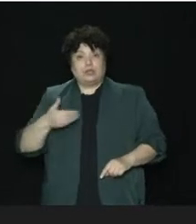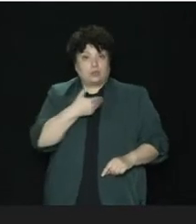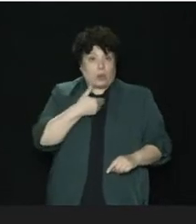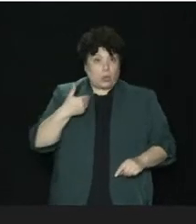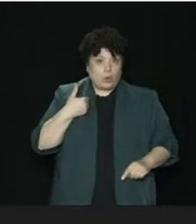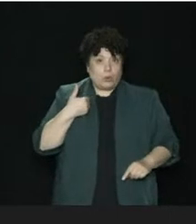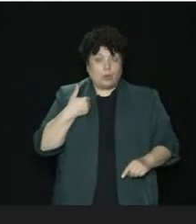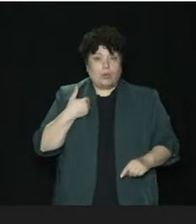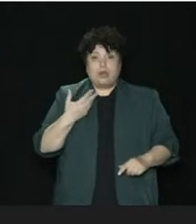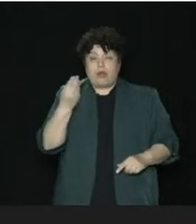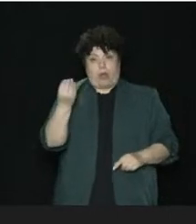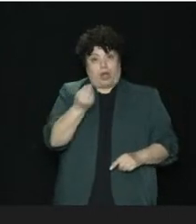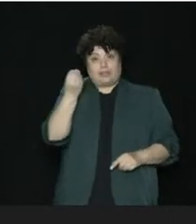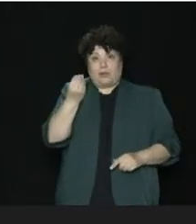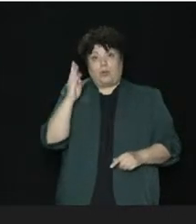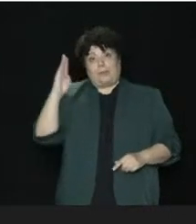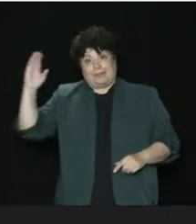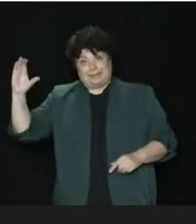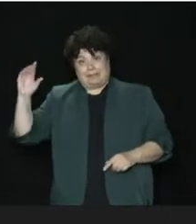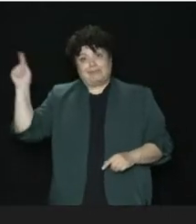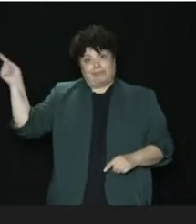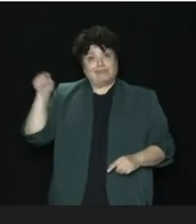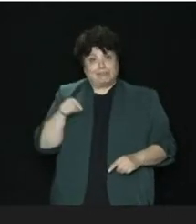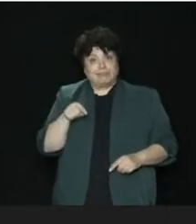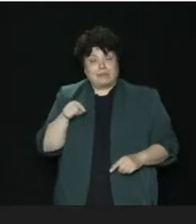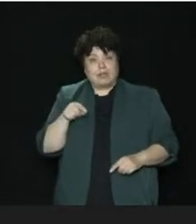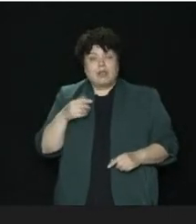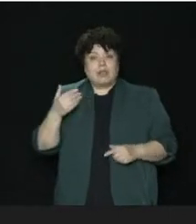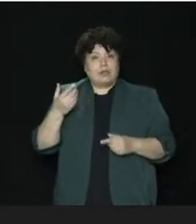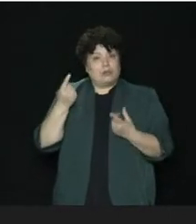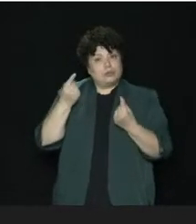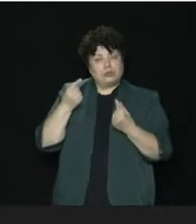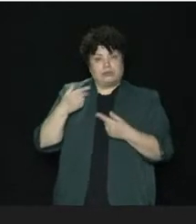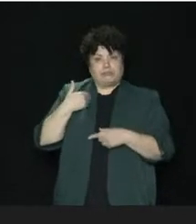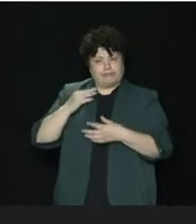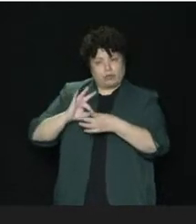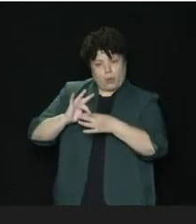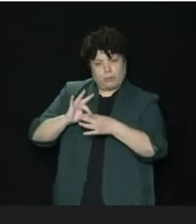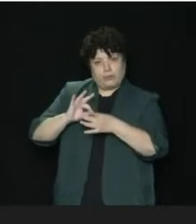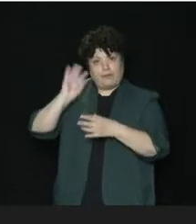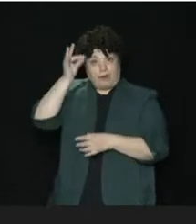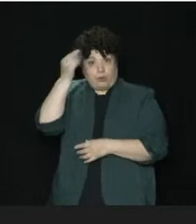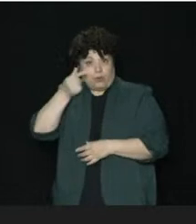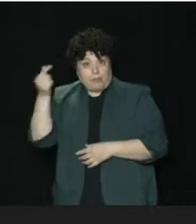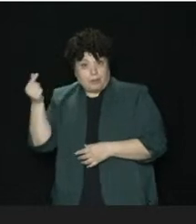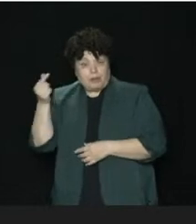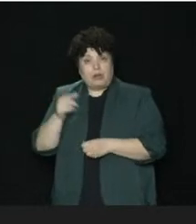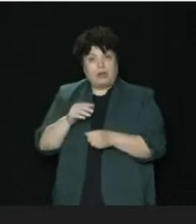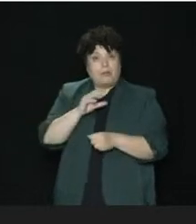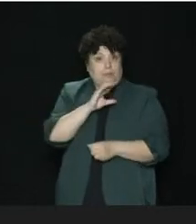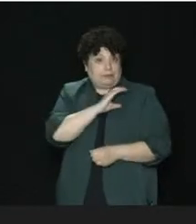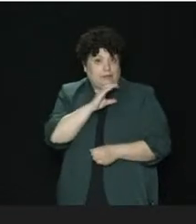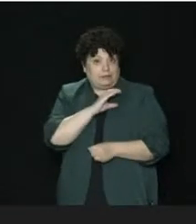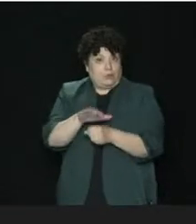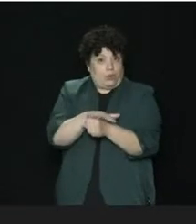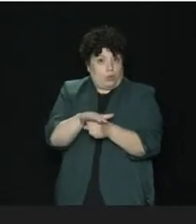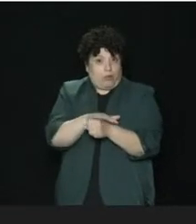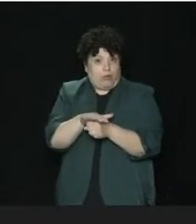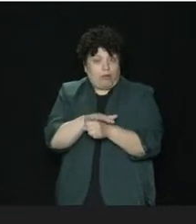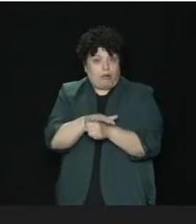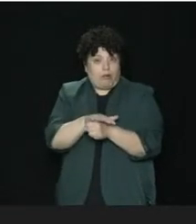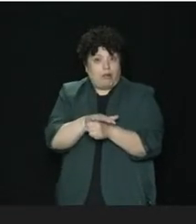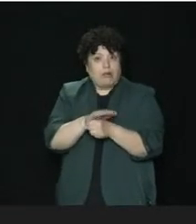Toronto, or in Ontario and BC, the cooperation between the federal government and the local police